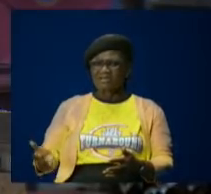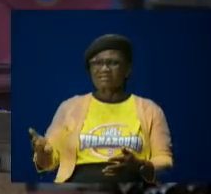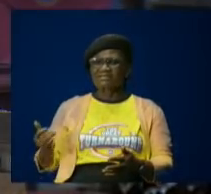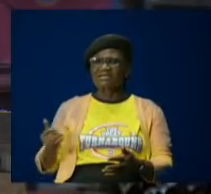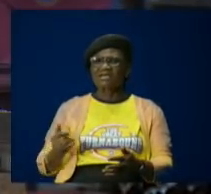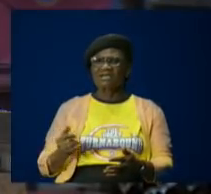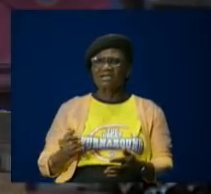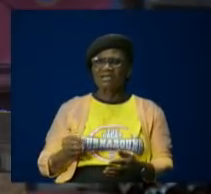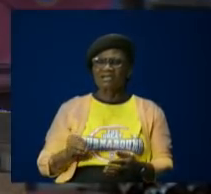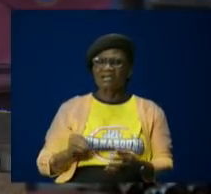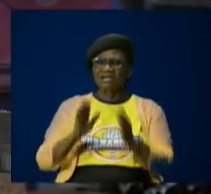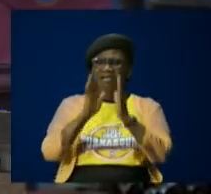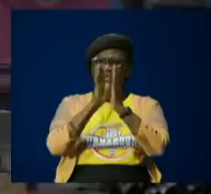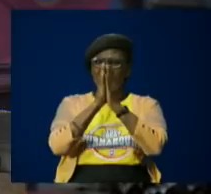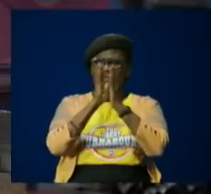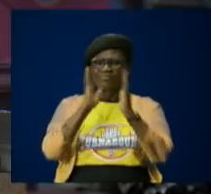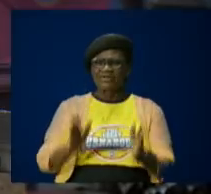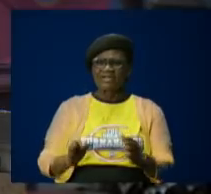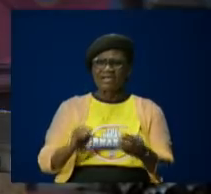Prayer number